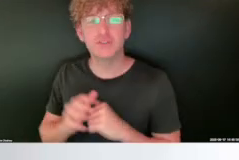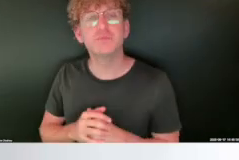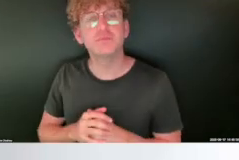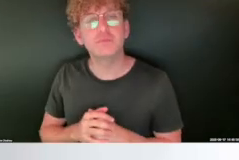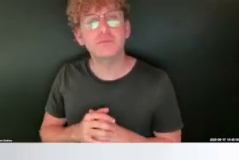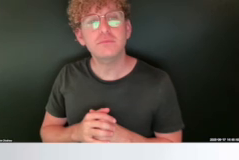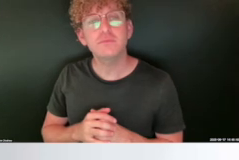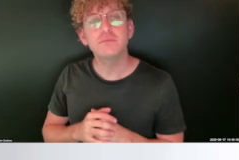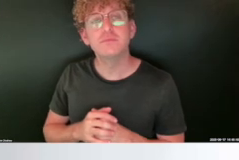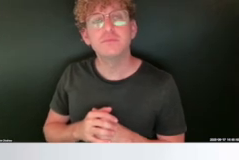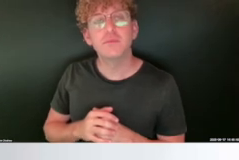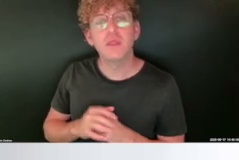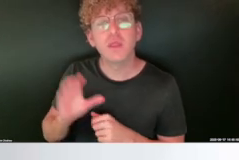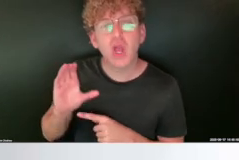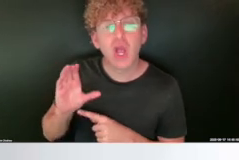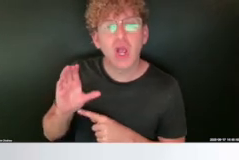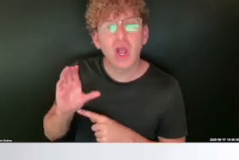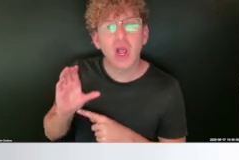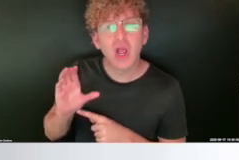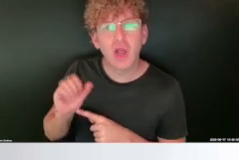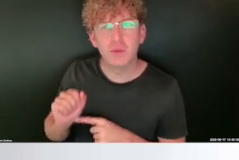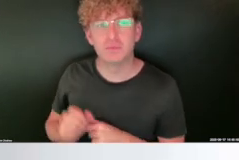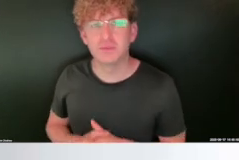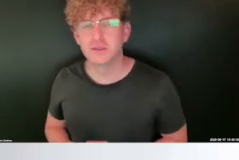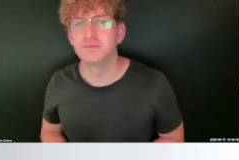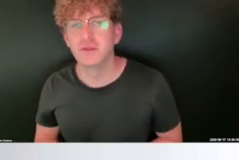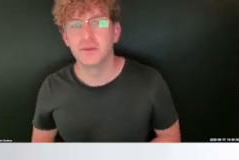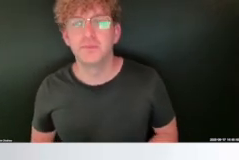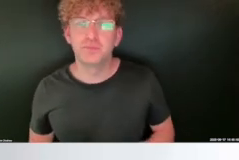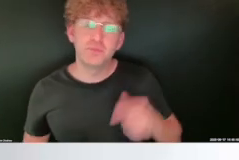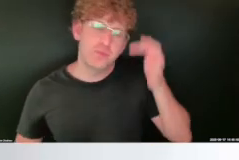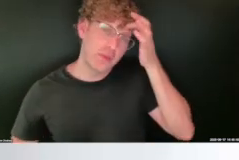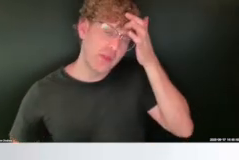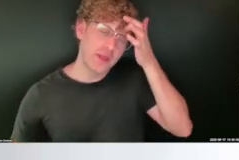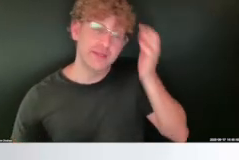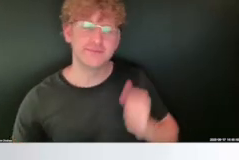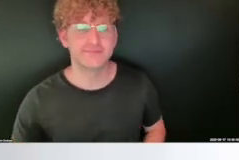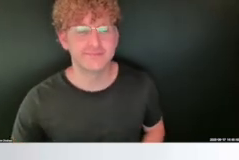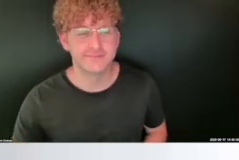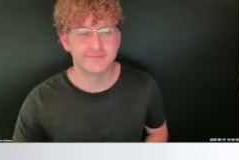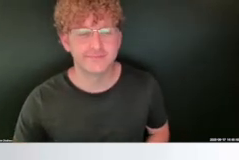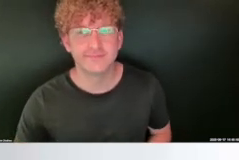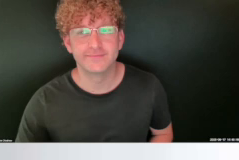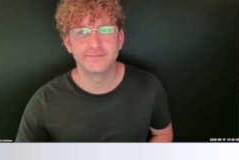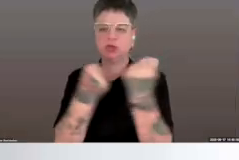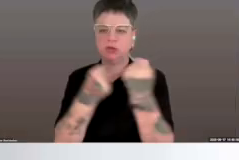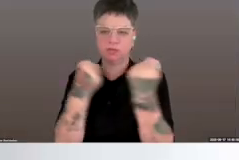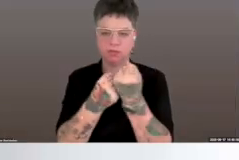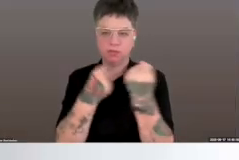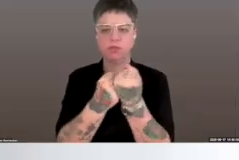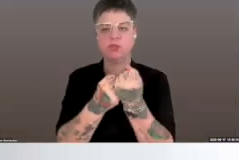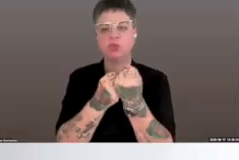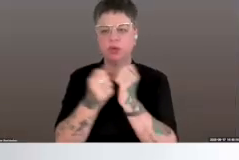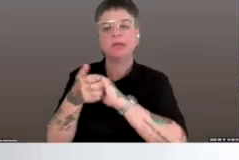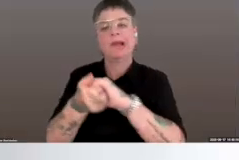third-party administrator, EPRI, and they are facilitating administrative activities to support the CARB project liaisons and